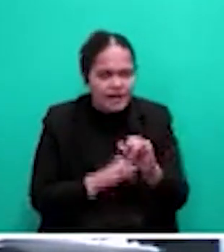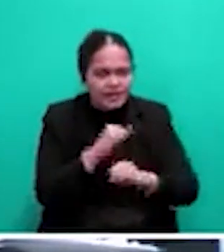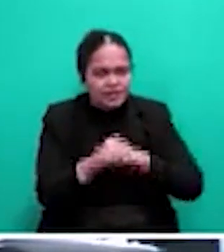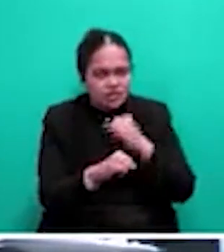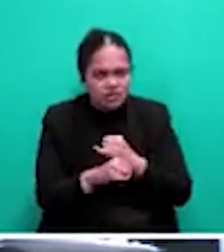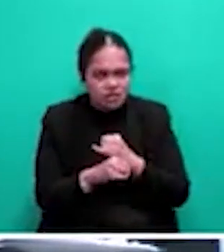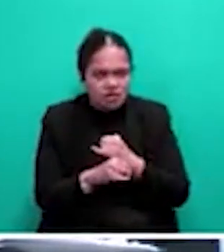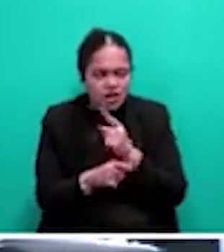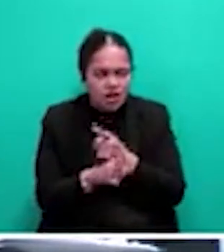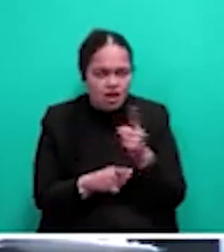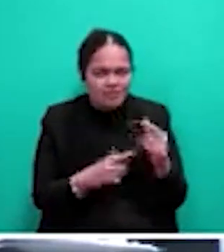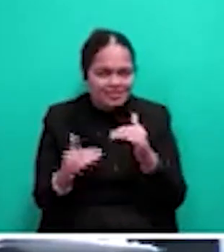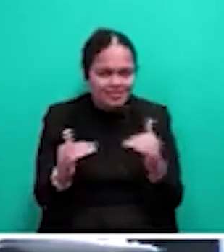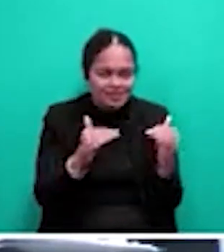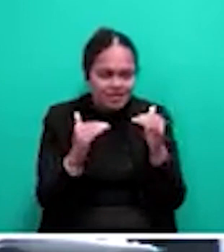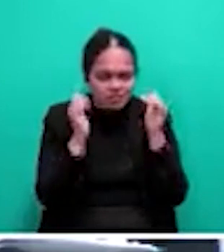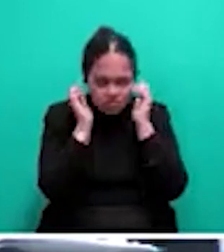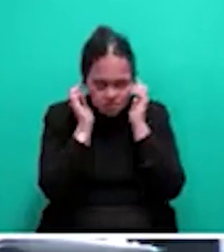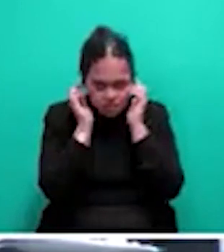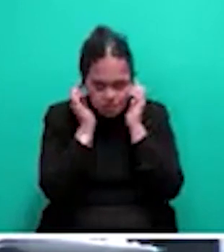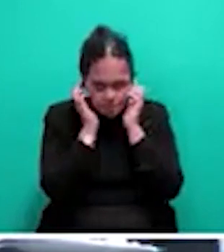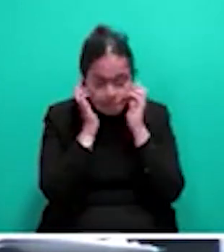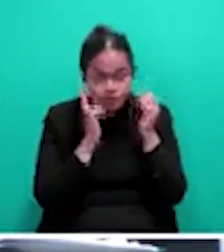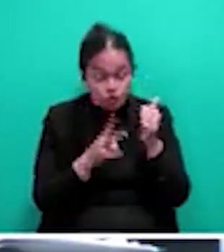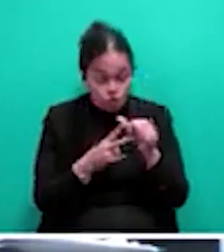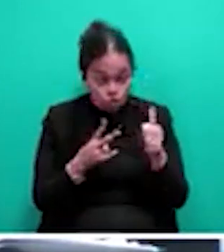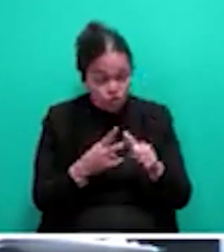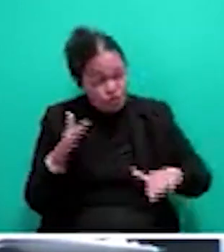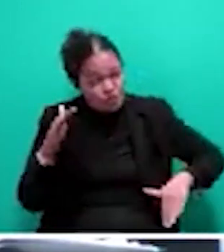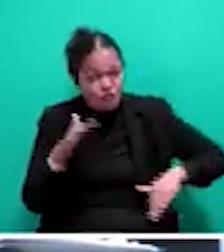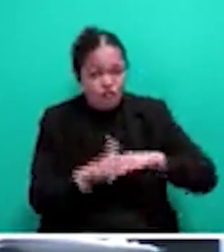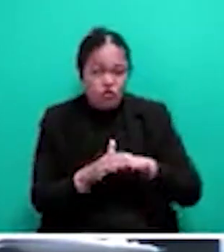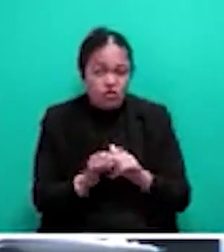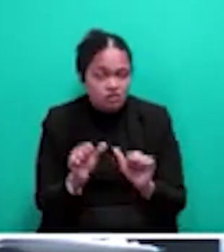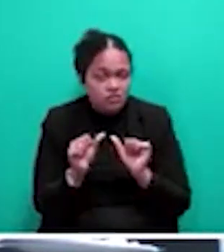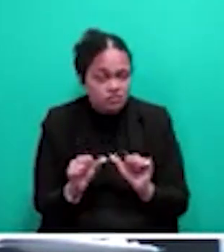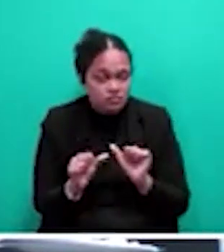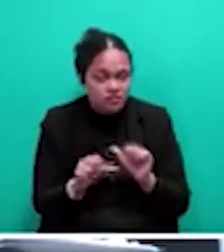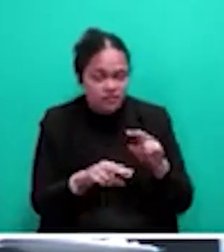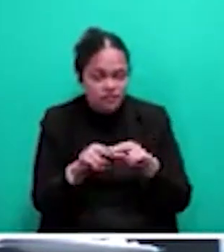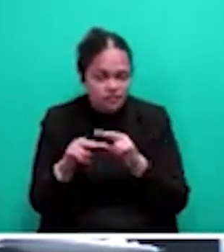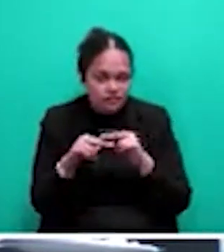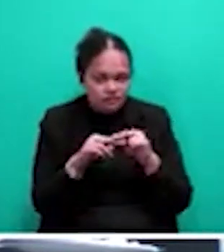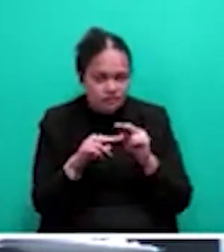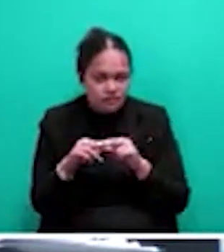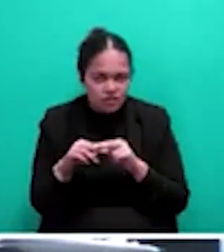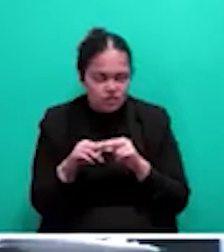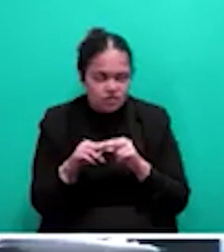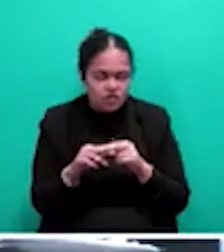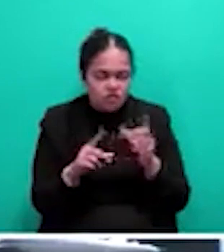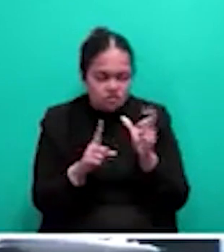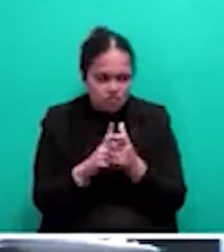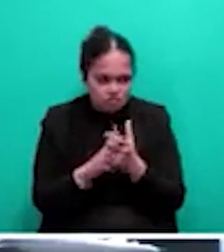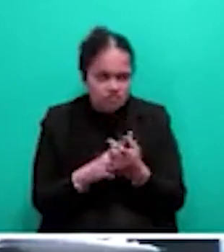governance standards. They also fully safeguard Fijian heritage and the empowering